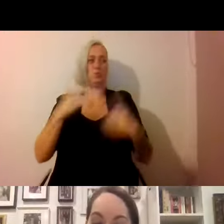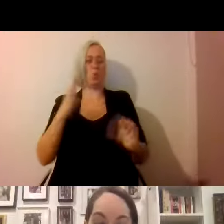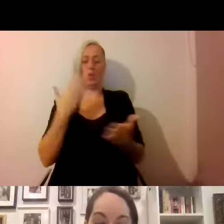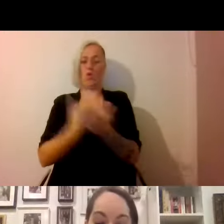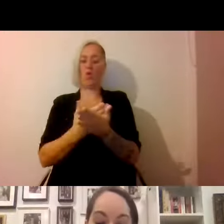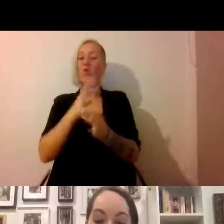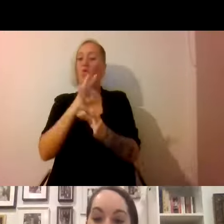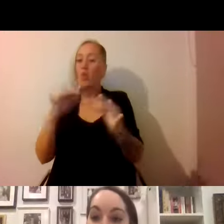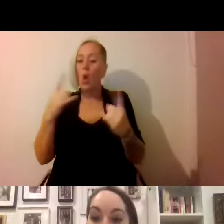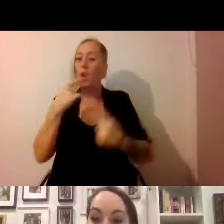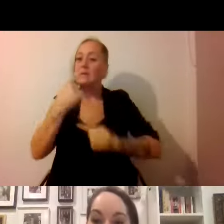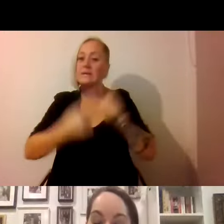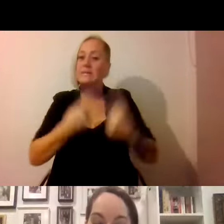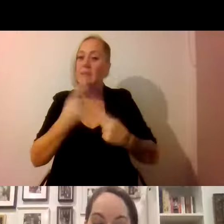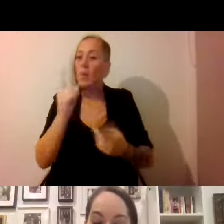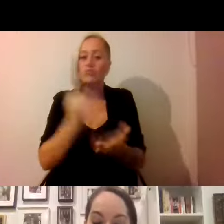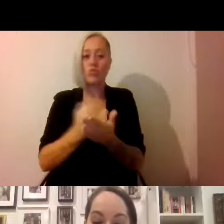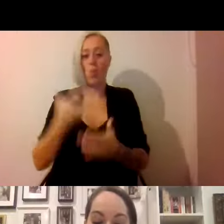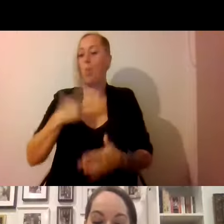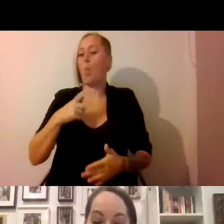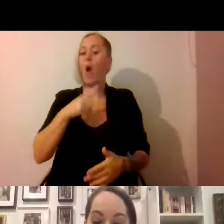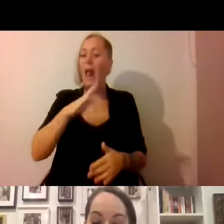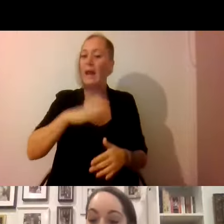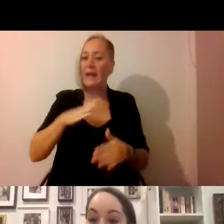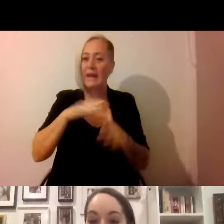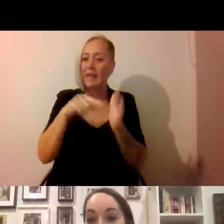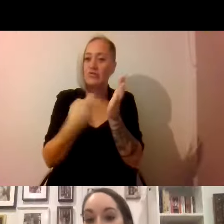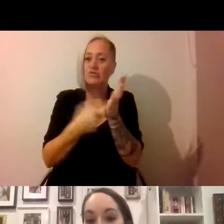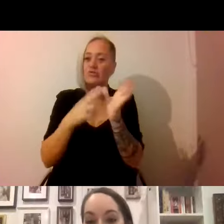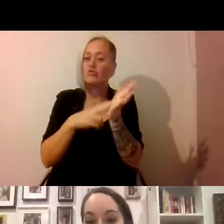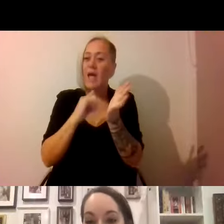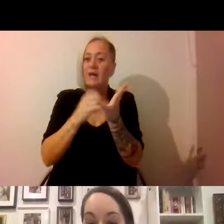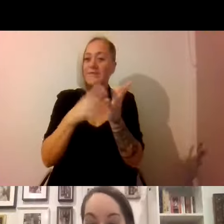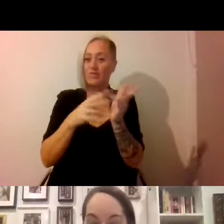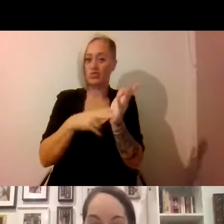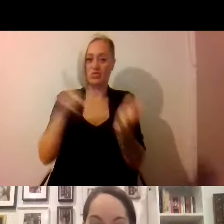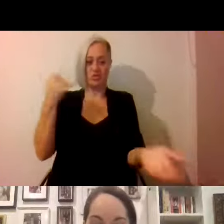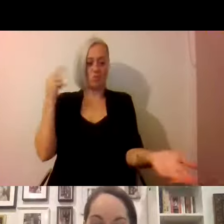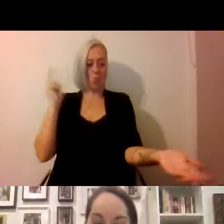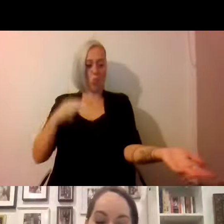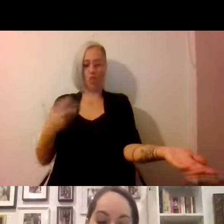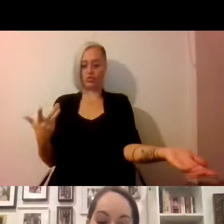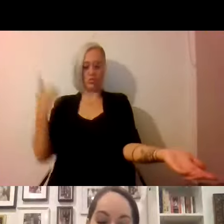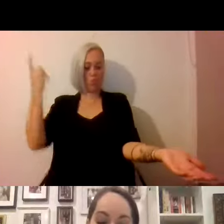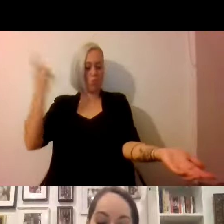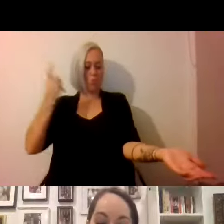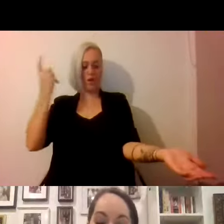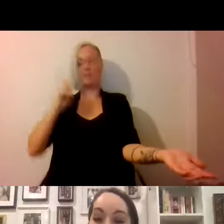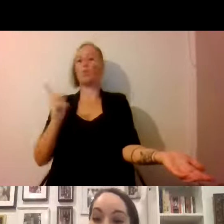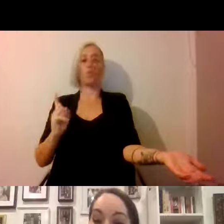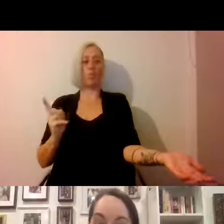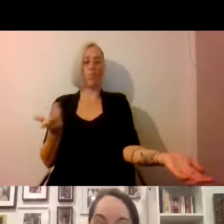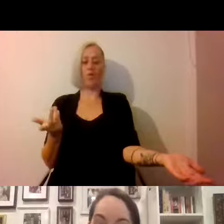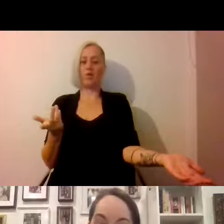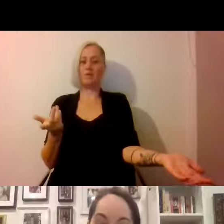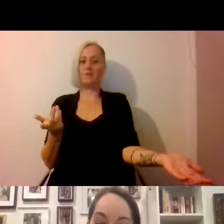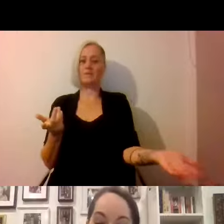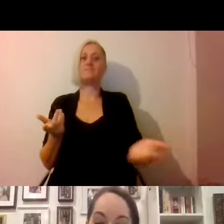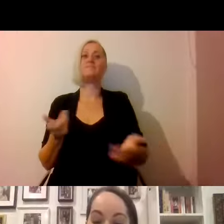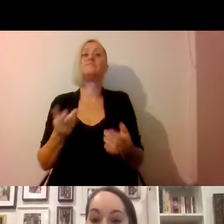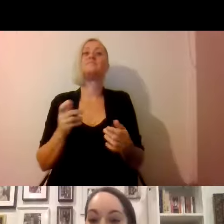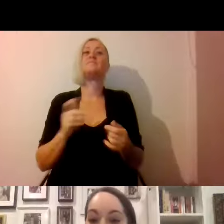what was wrong or why he'd needed the transfusions. He could only watch and wonder. By late March,